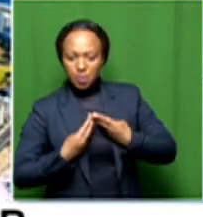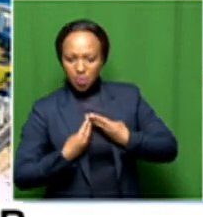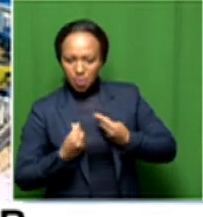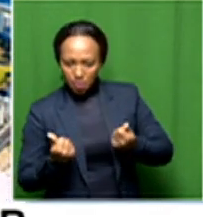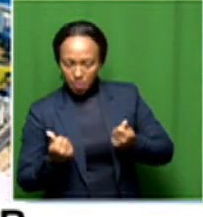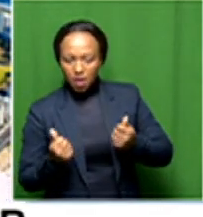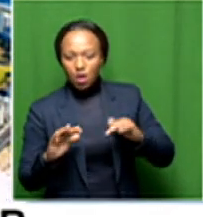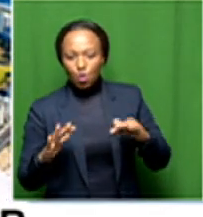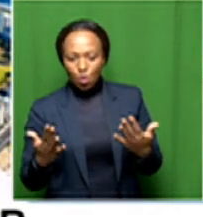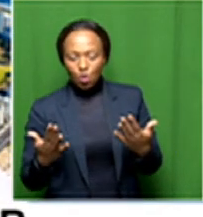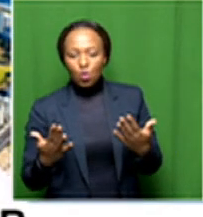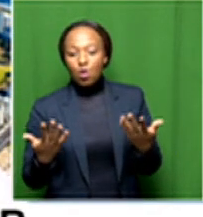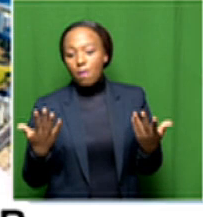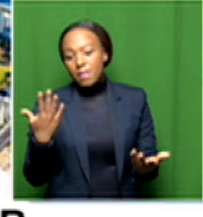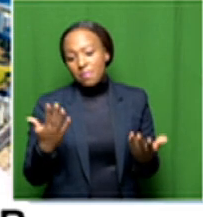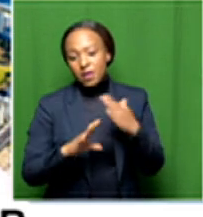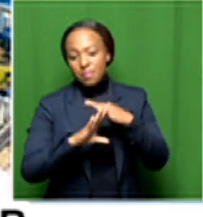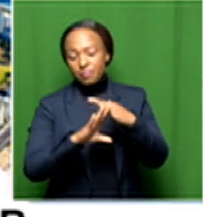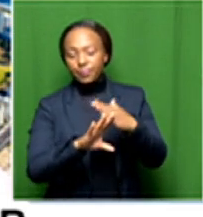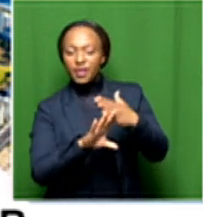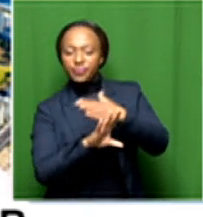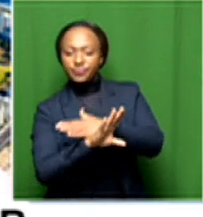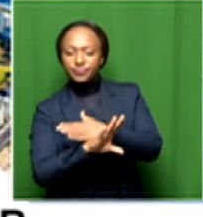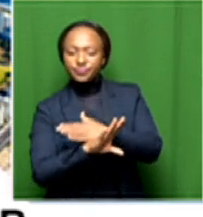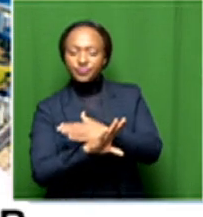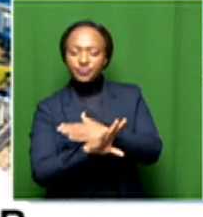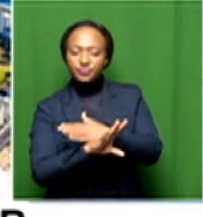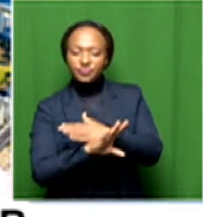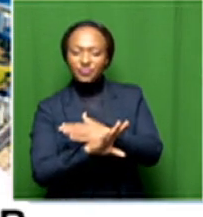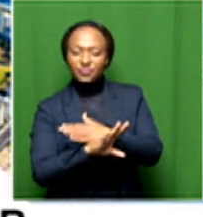it prevents, as the primary,